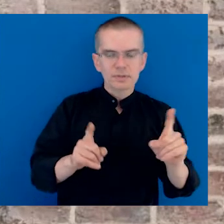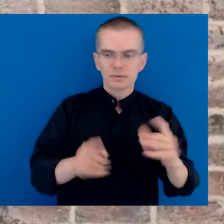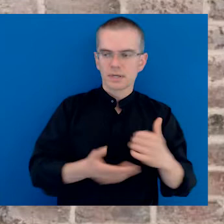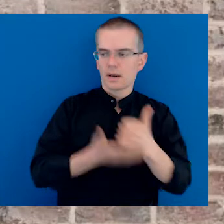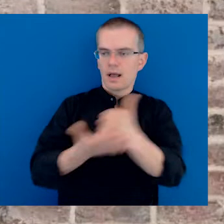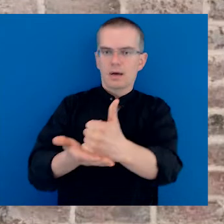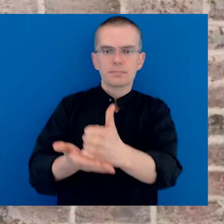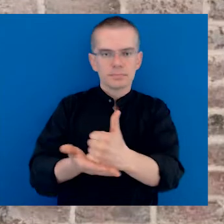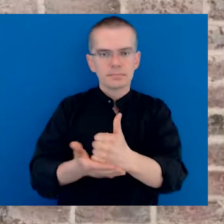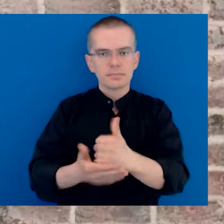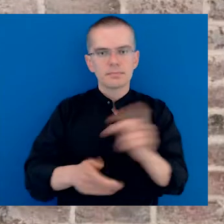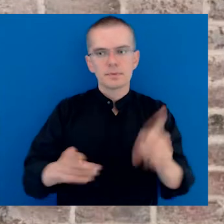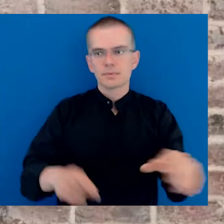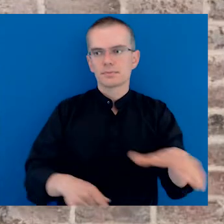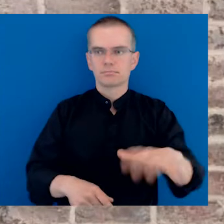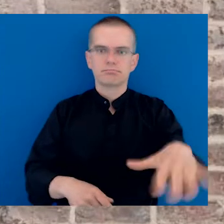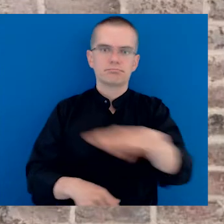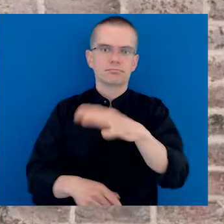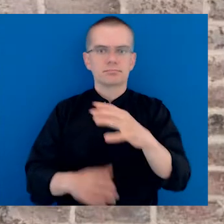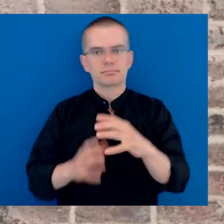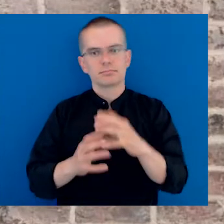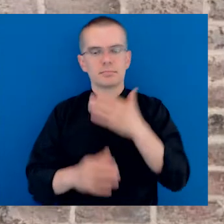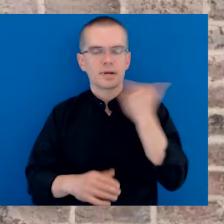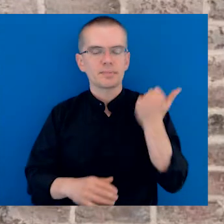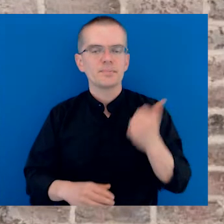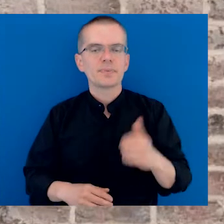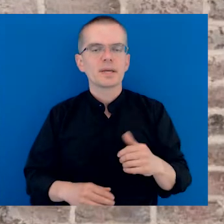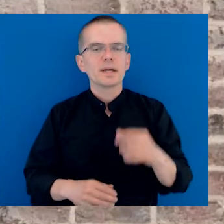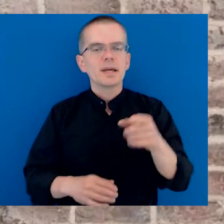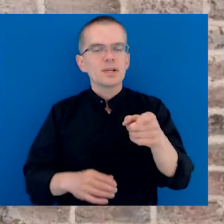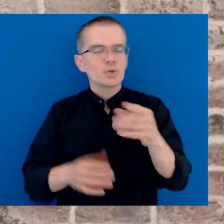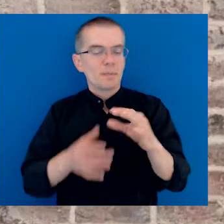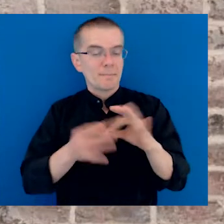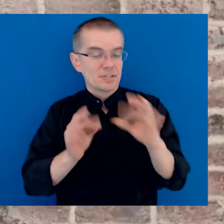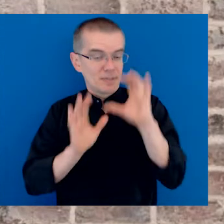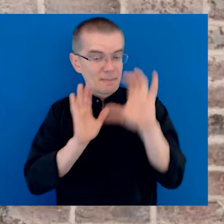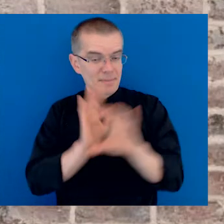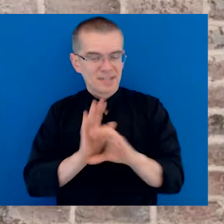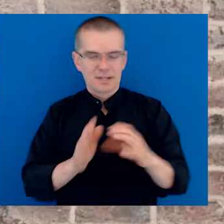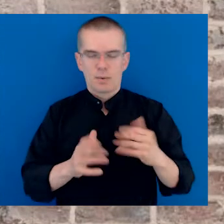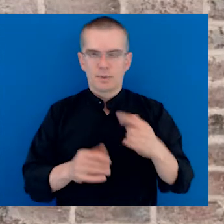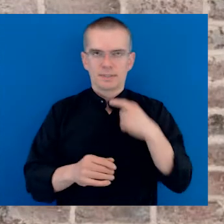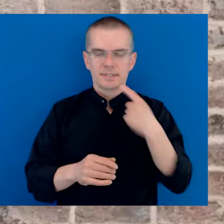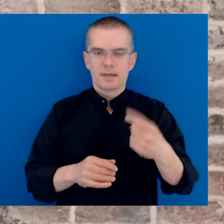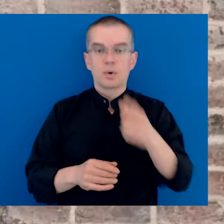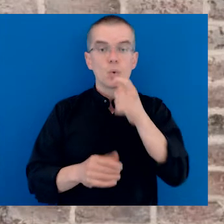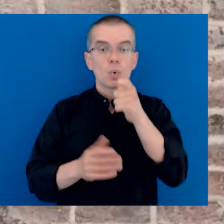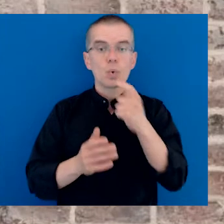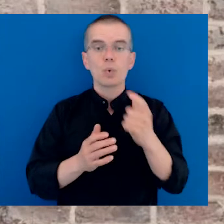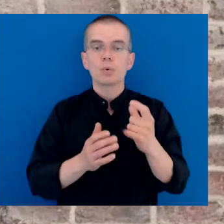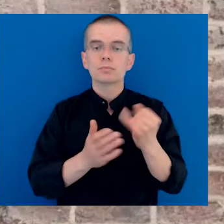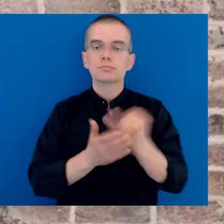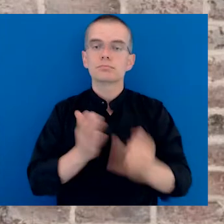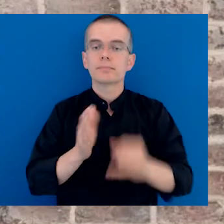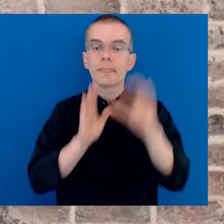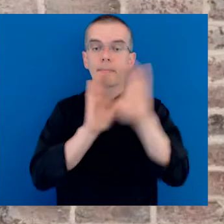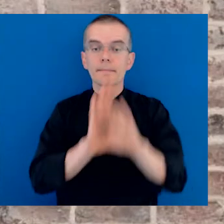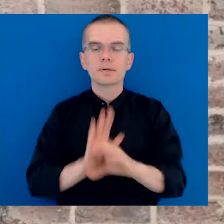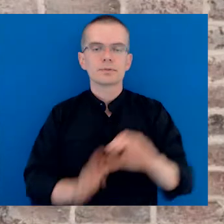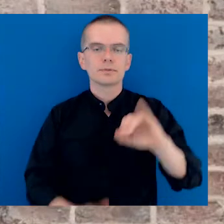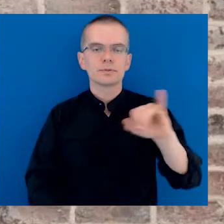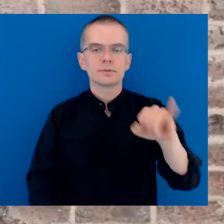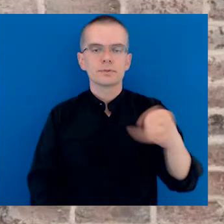things better for everybody. And since you mentioned the illustrations, I do want to mention that the illustrator here is Jez